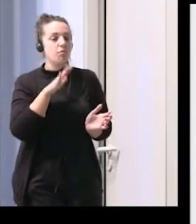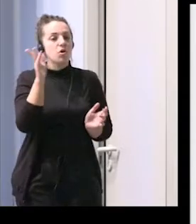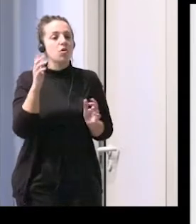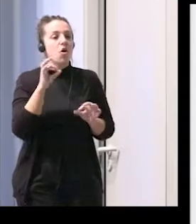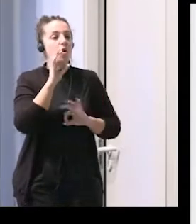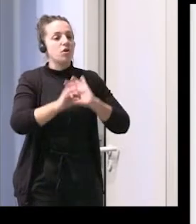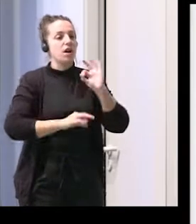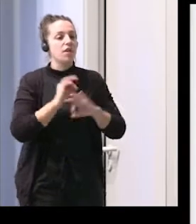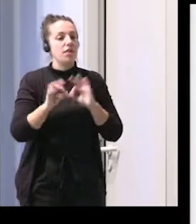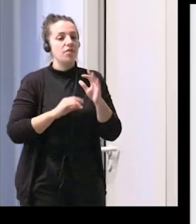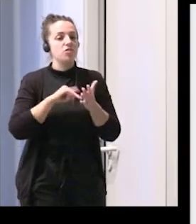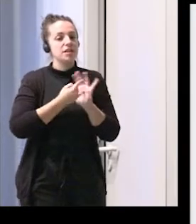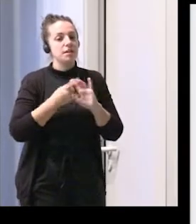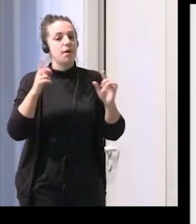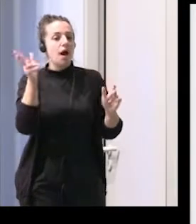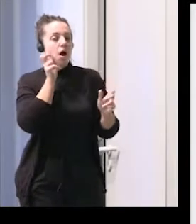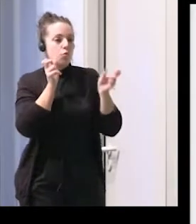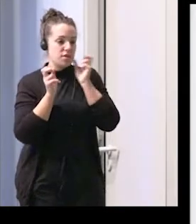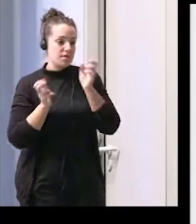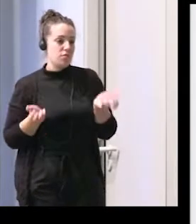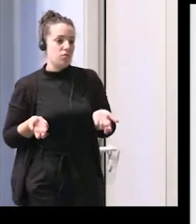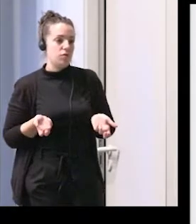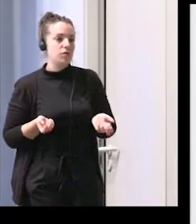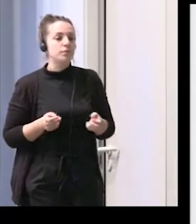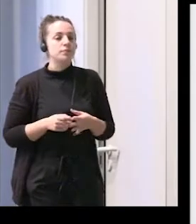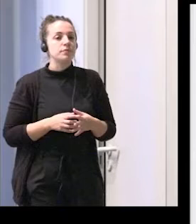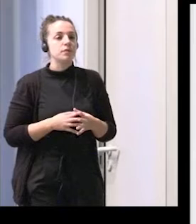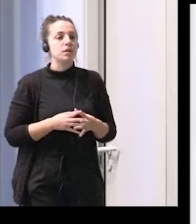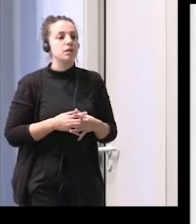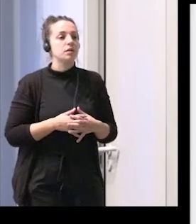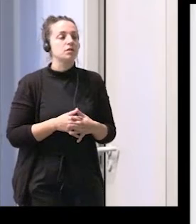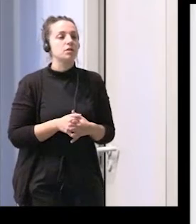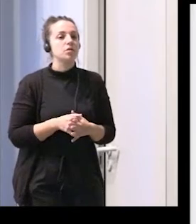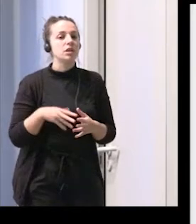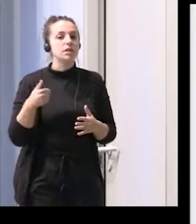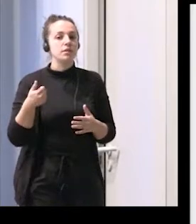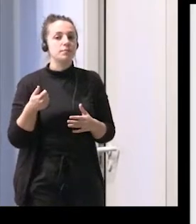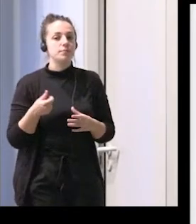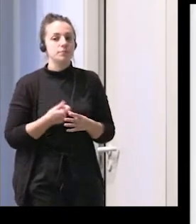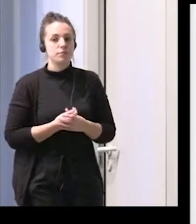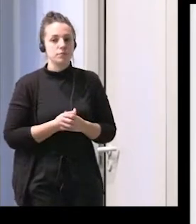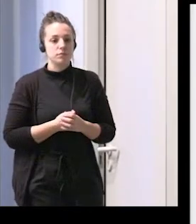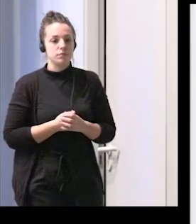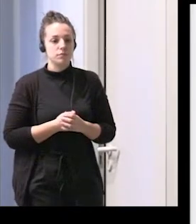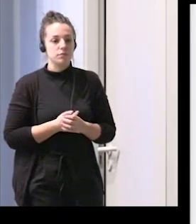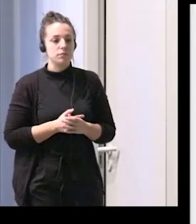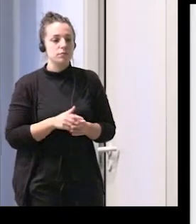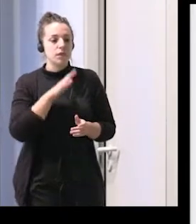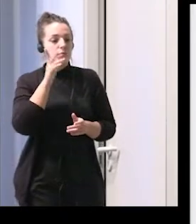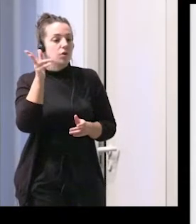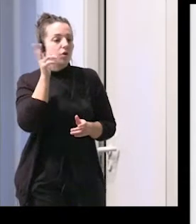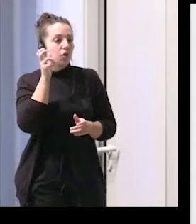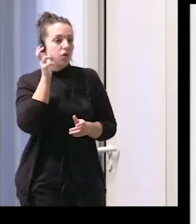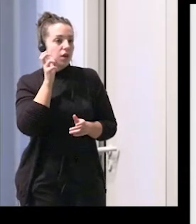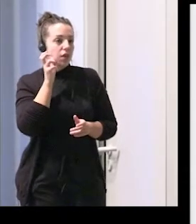system for the first hearing ear that was not being reversed with 2 cochlear implants. And most